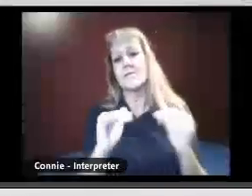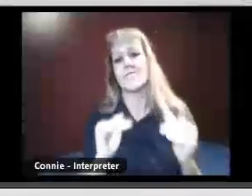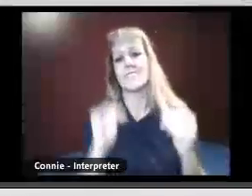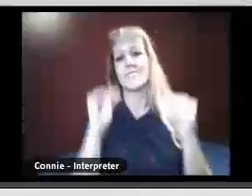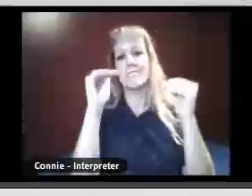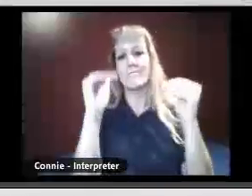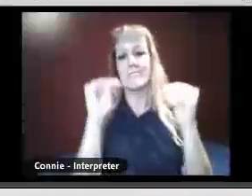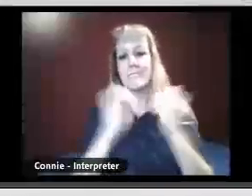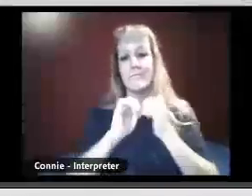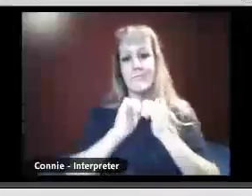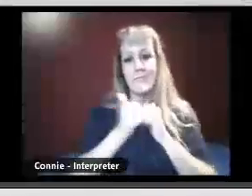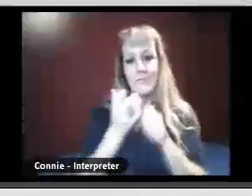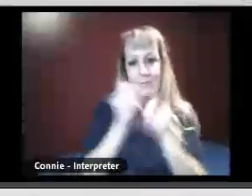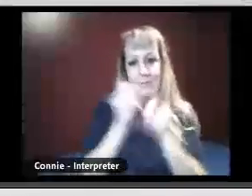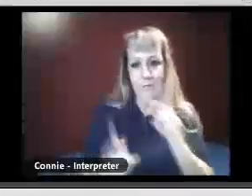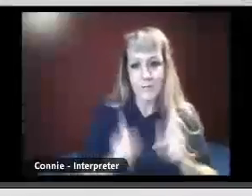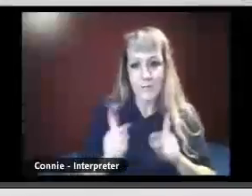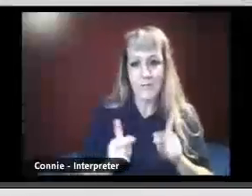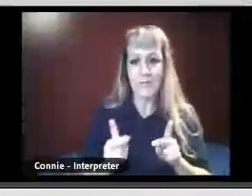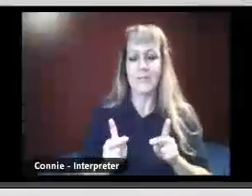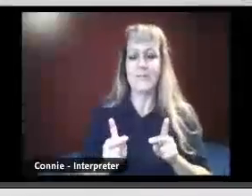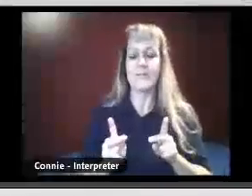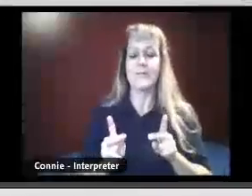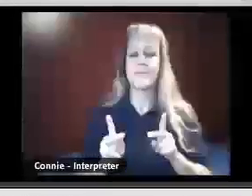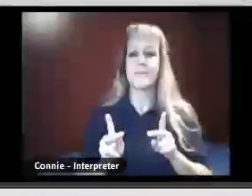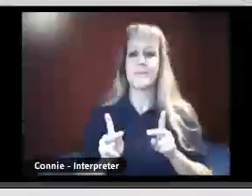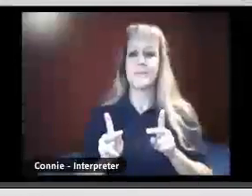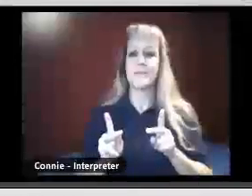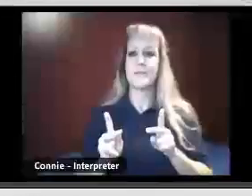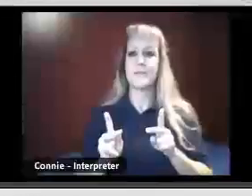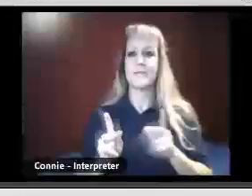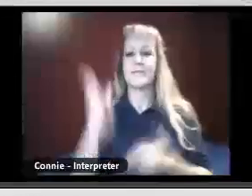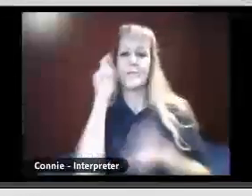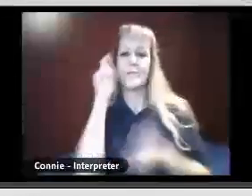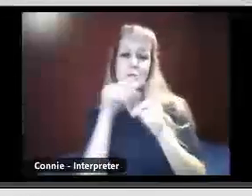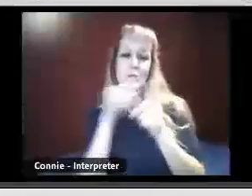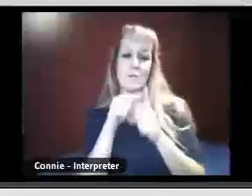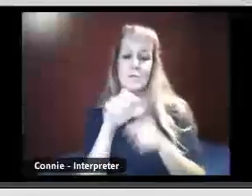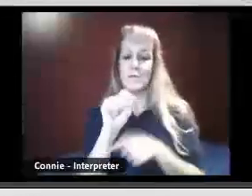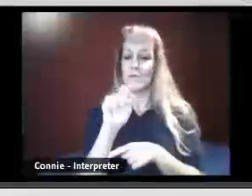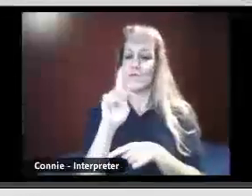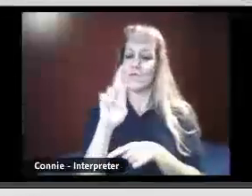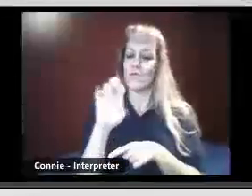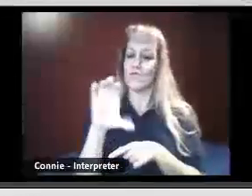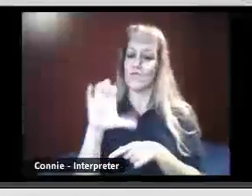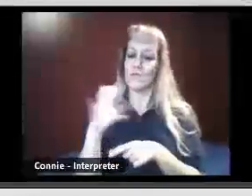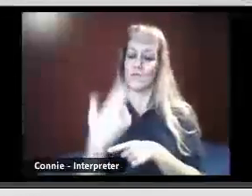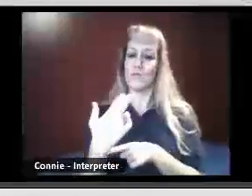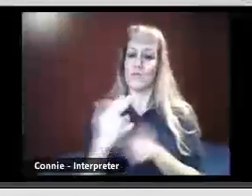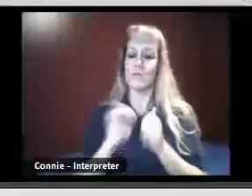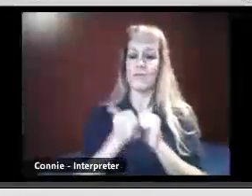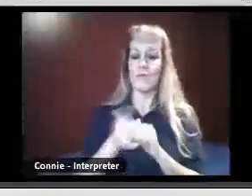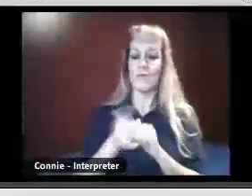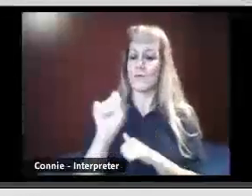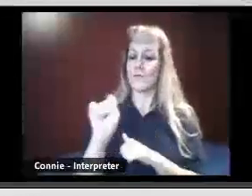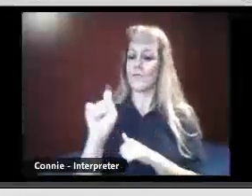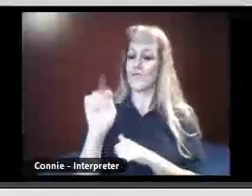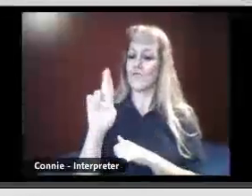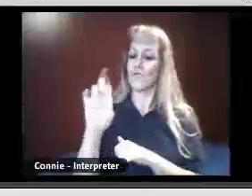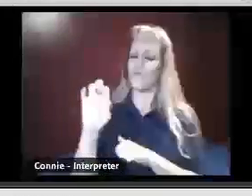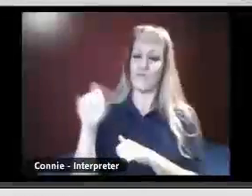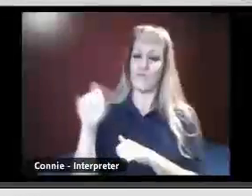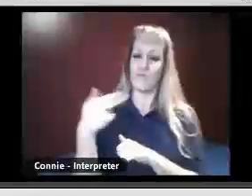we get people really to, and you hear the term stretch in coaching, how do we get people to stretch a bit more, all right,